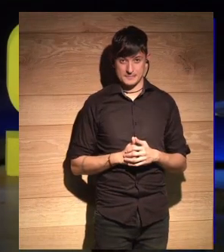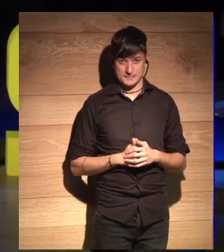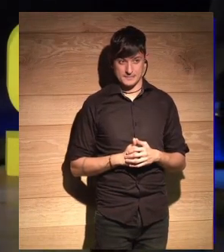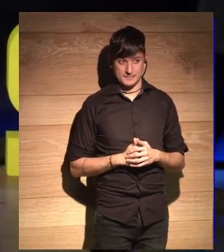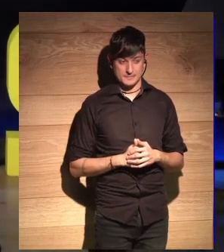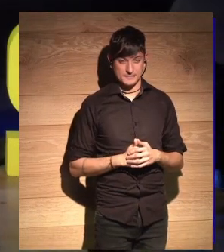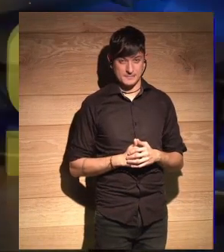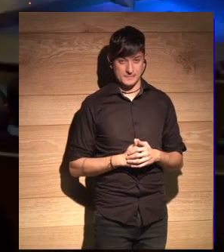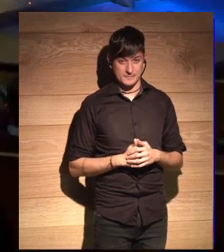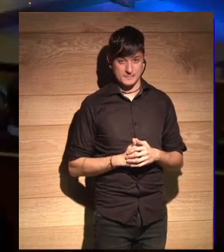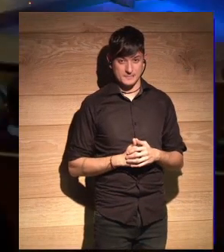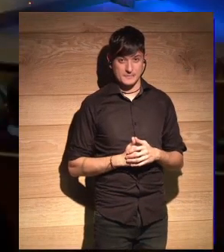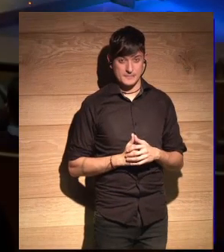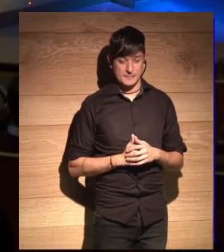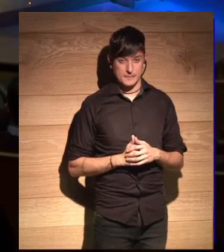It wasn't very techy.